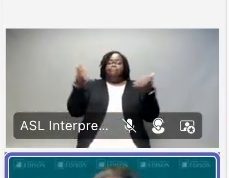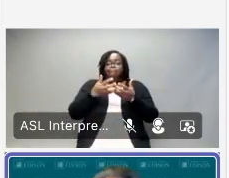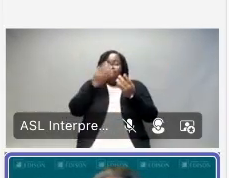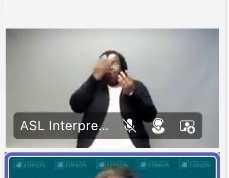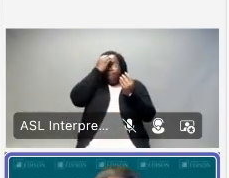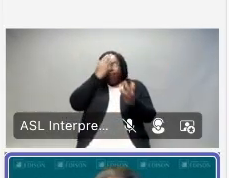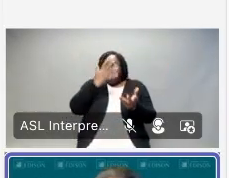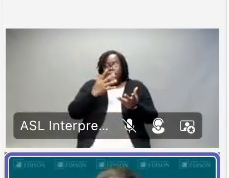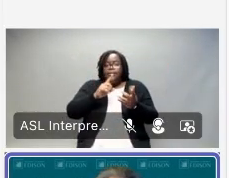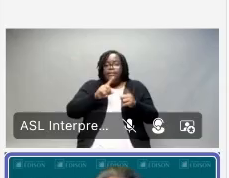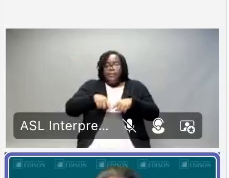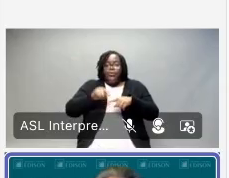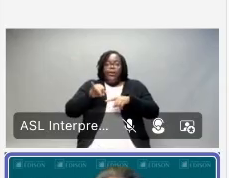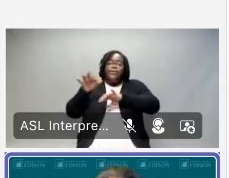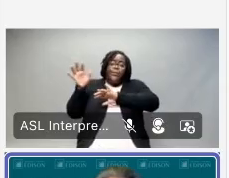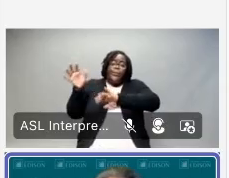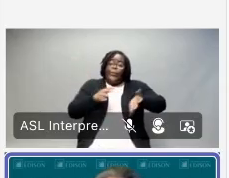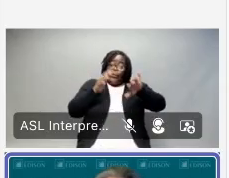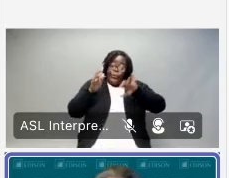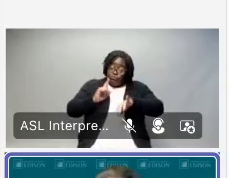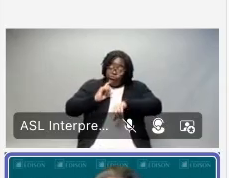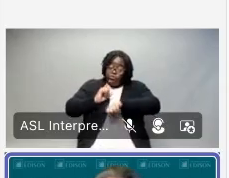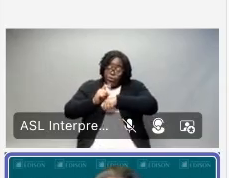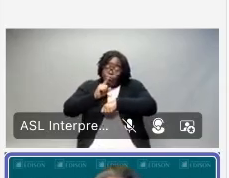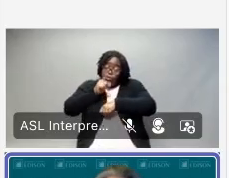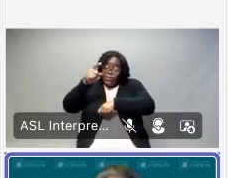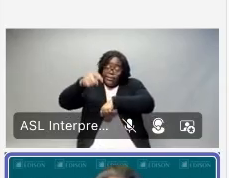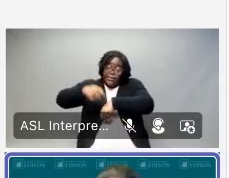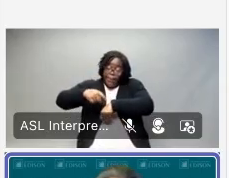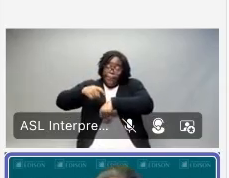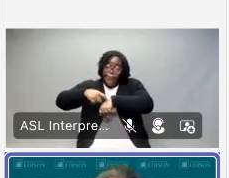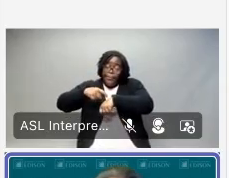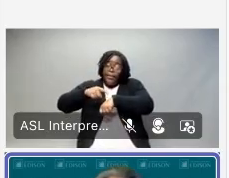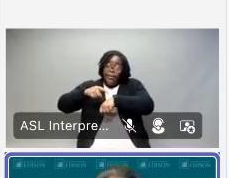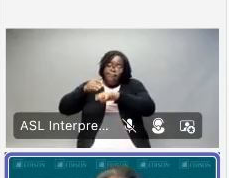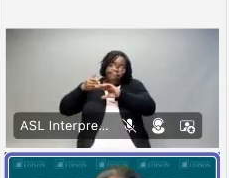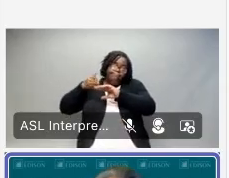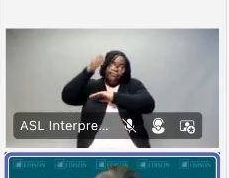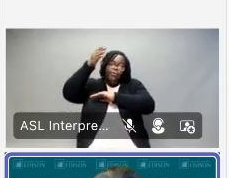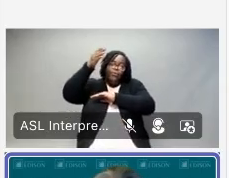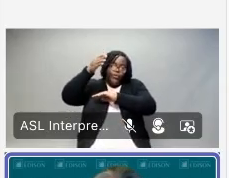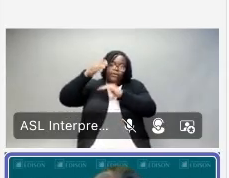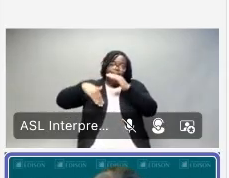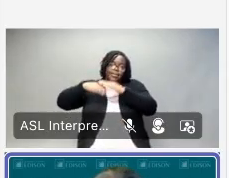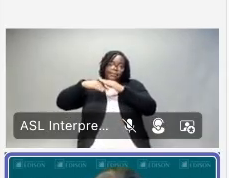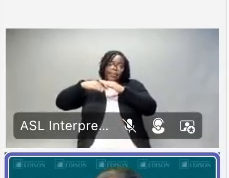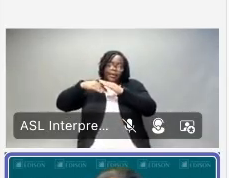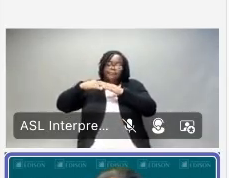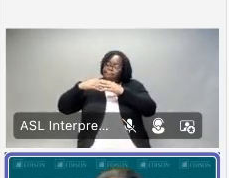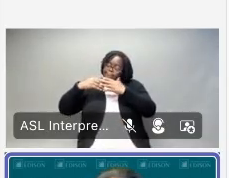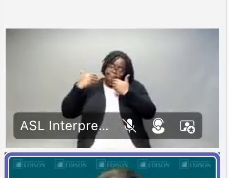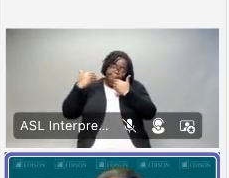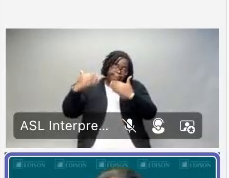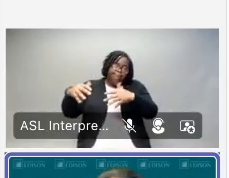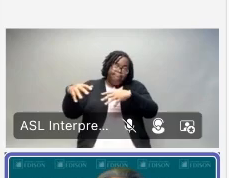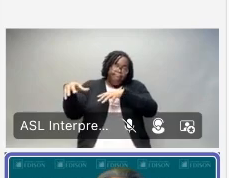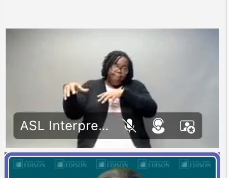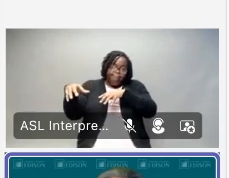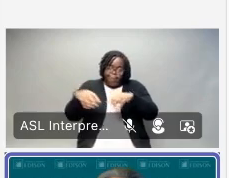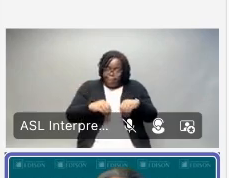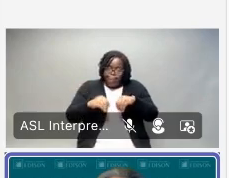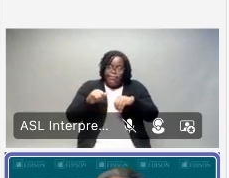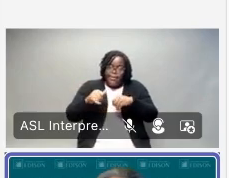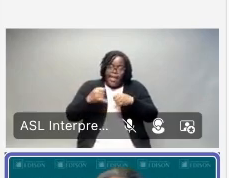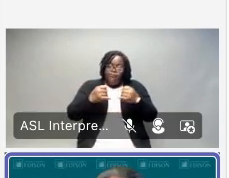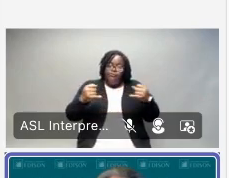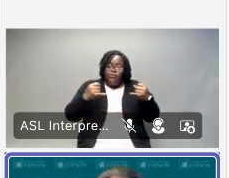wind speeds in real time are actually crossing our thresholds. we will de-energize the